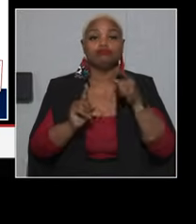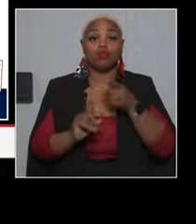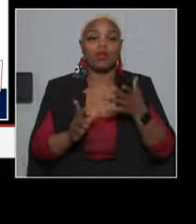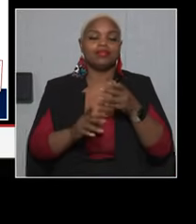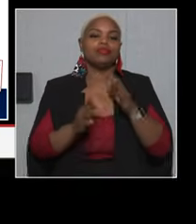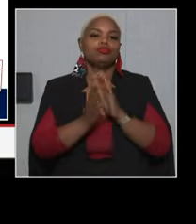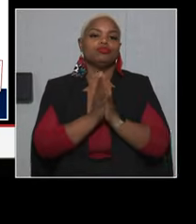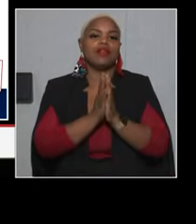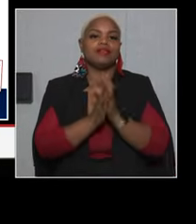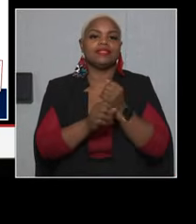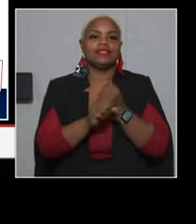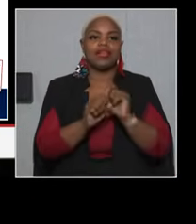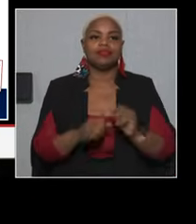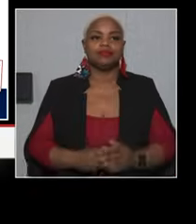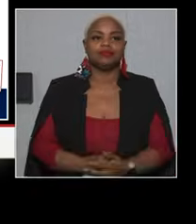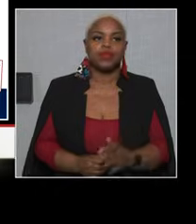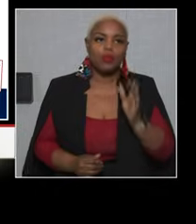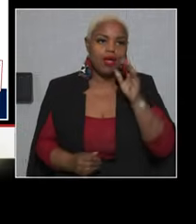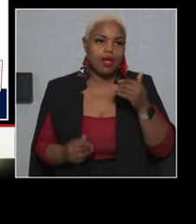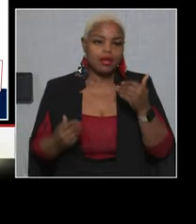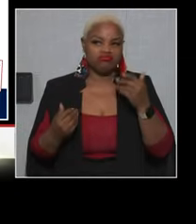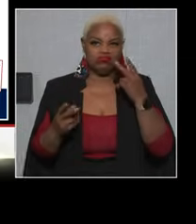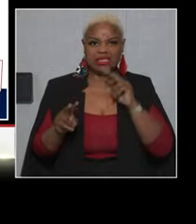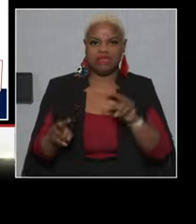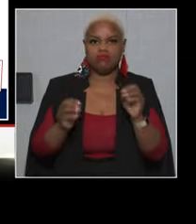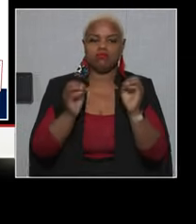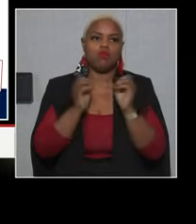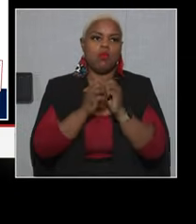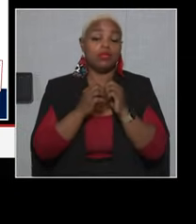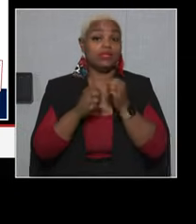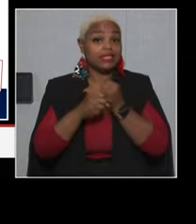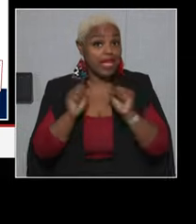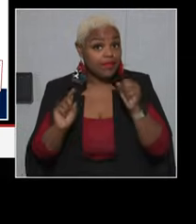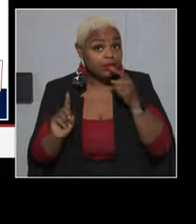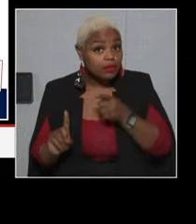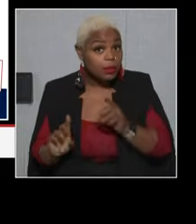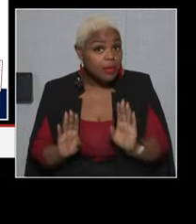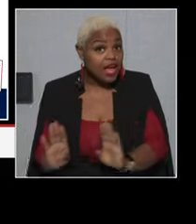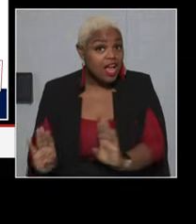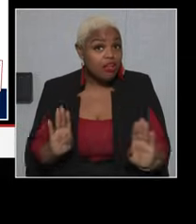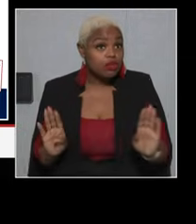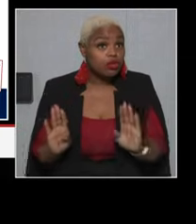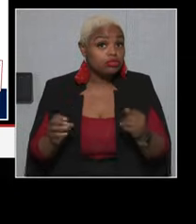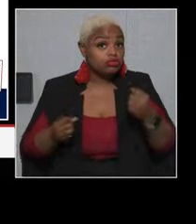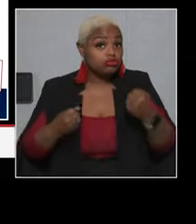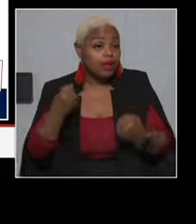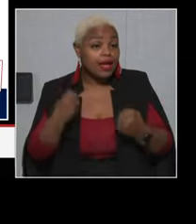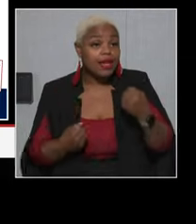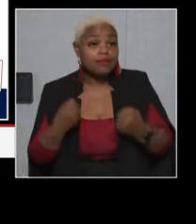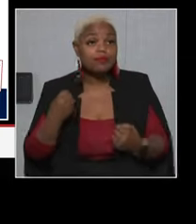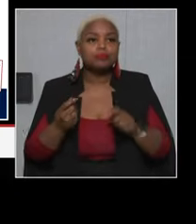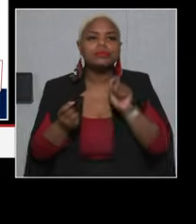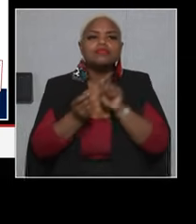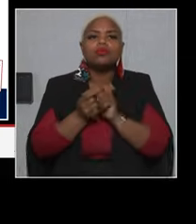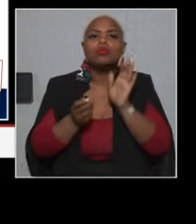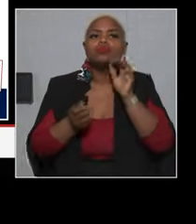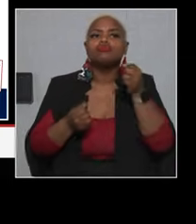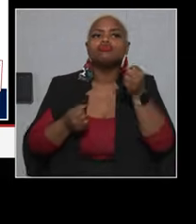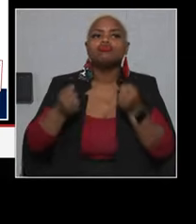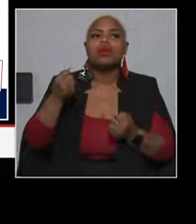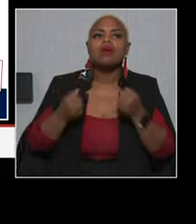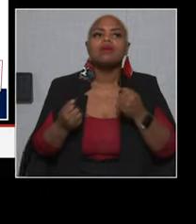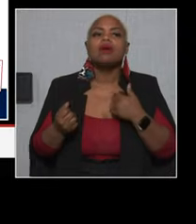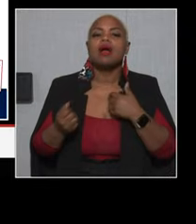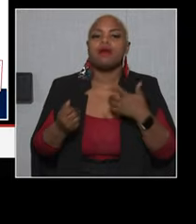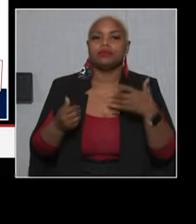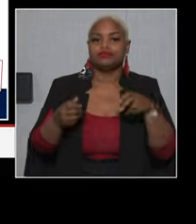of fatalities. We're seeing safer behavior across the board, particularly when it comes to driver deaths, passenger deaths,